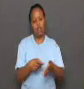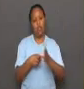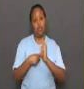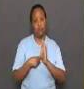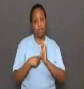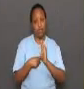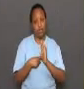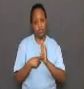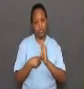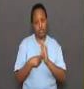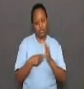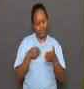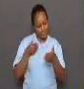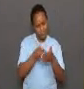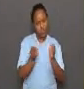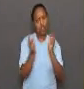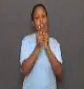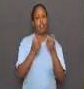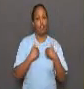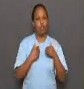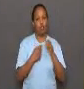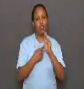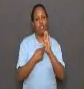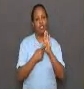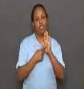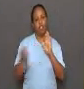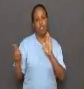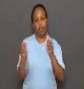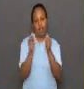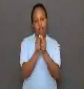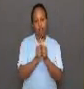accountability is closely related to transparency.